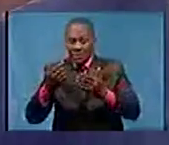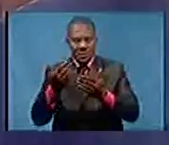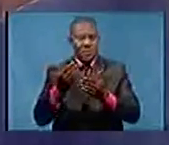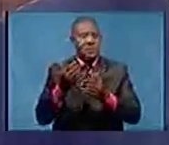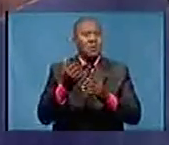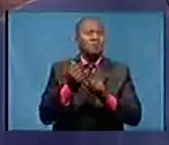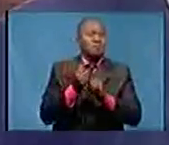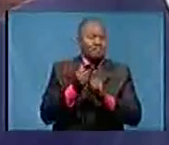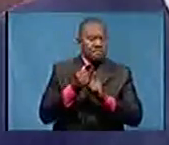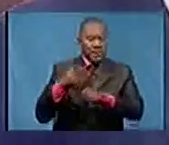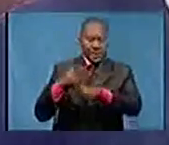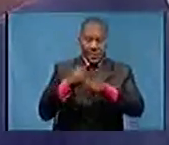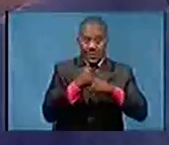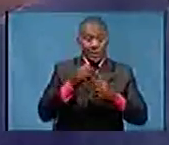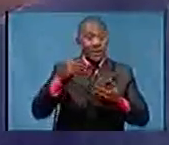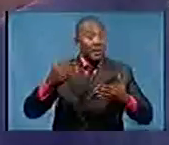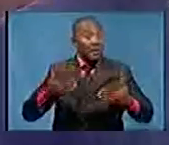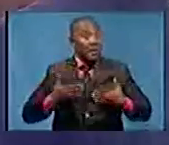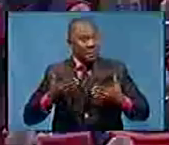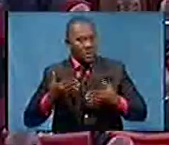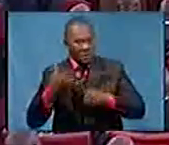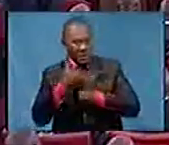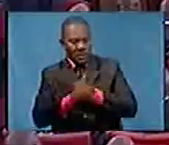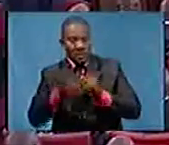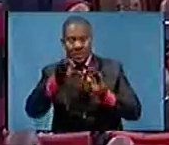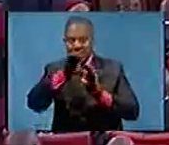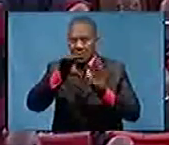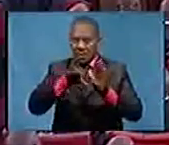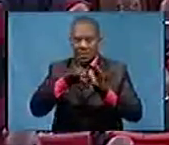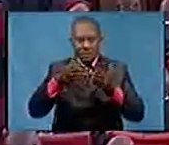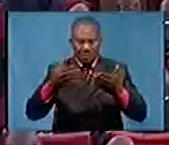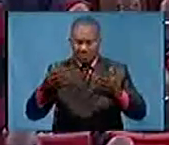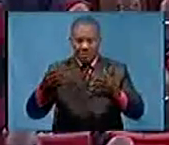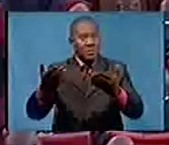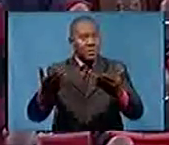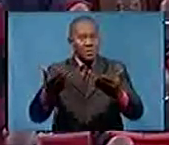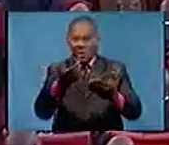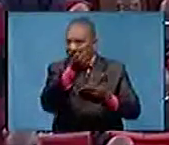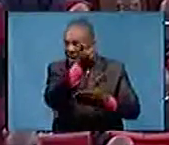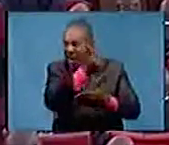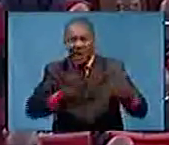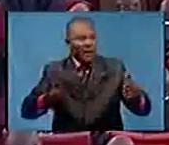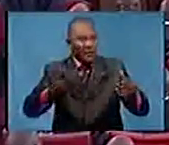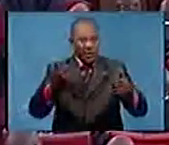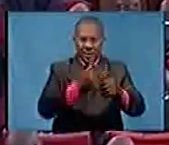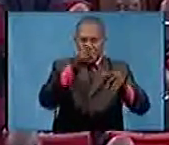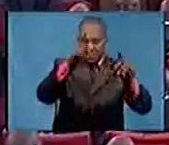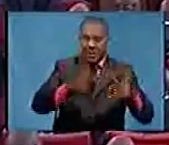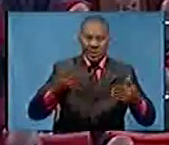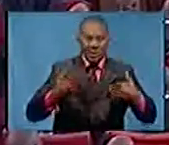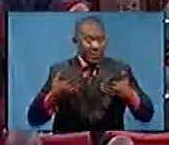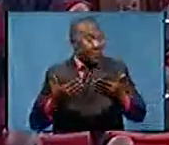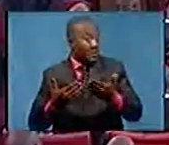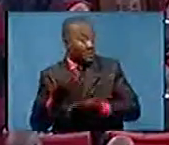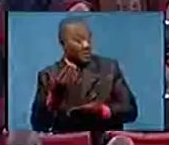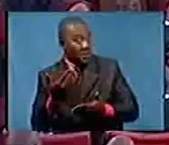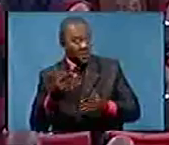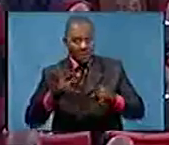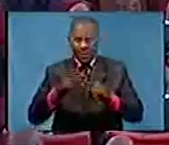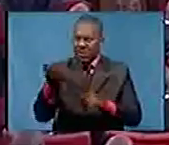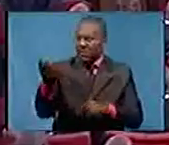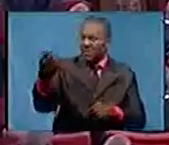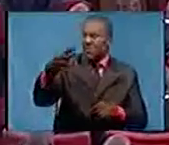country, to which the Constitution has given entitlement to everybody. Few people feel they